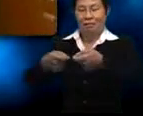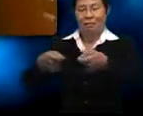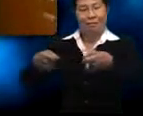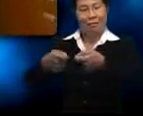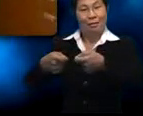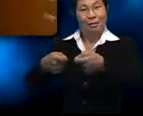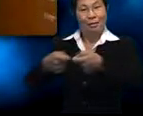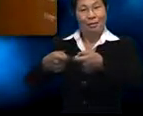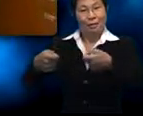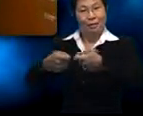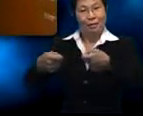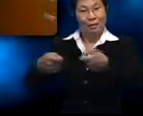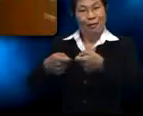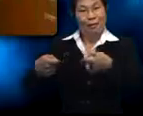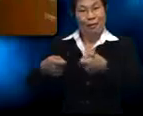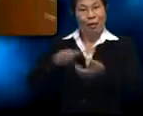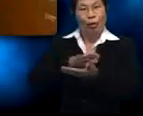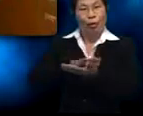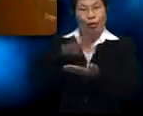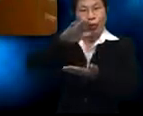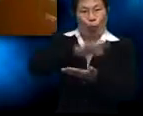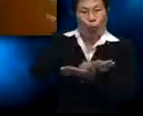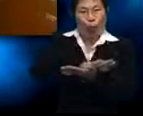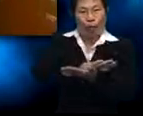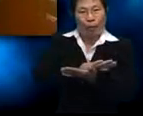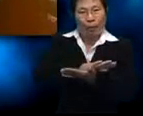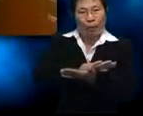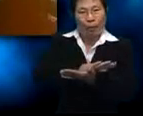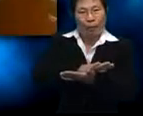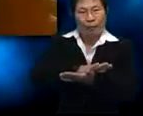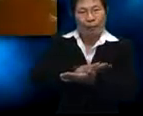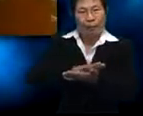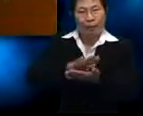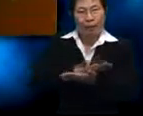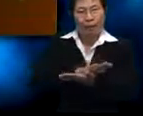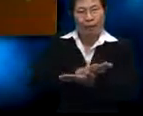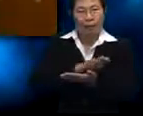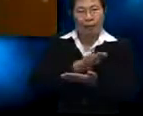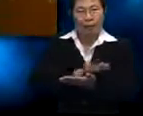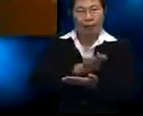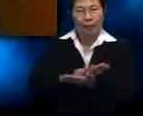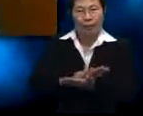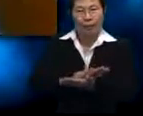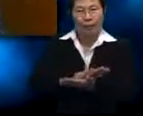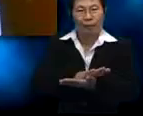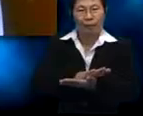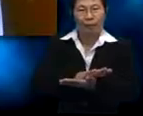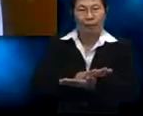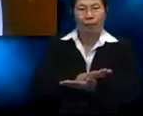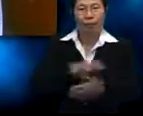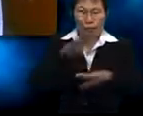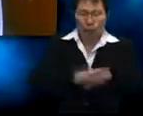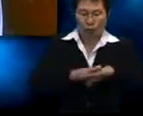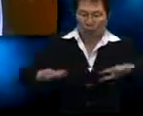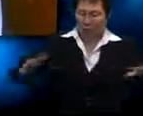band that will pull the paper away. Okay. I put this on the